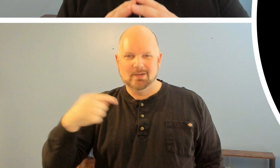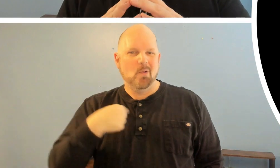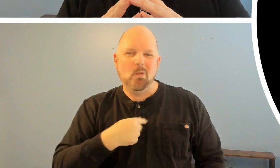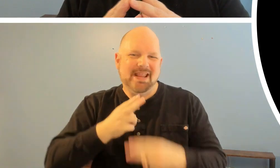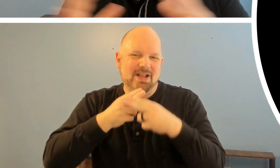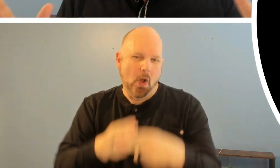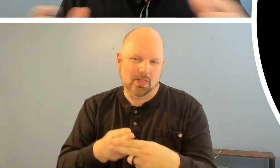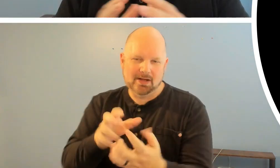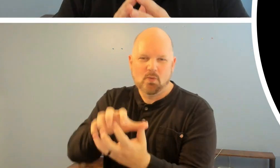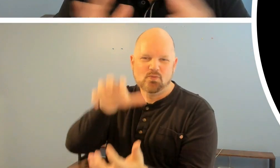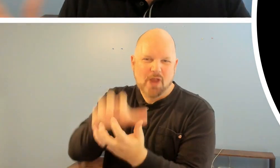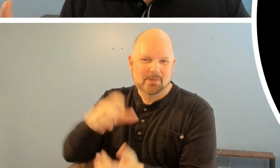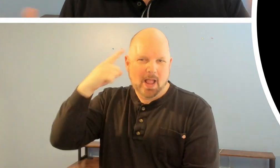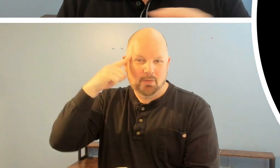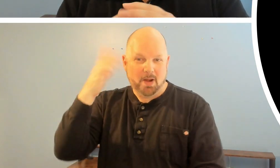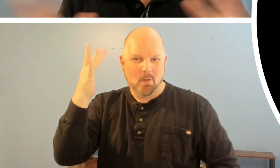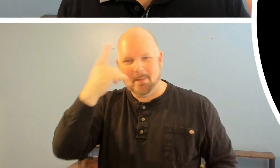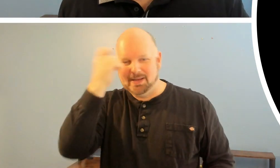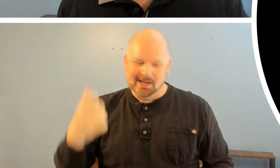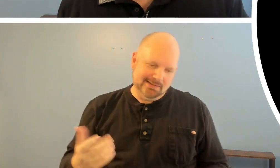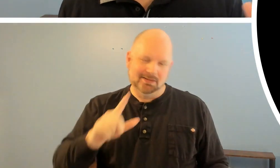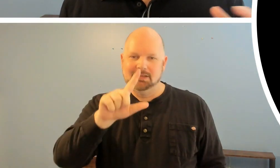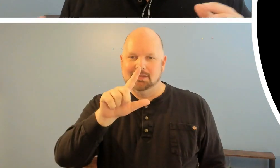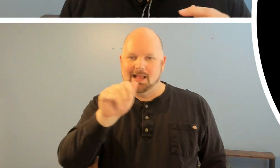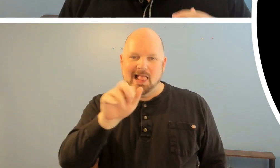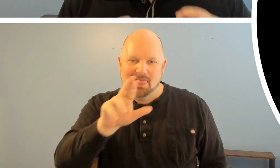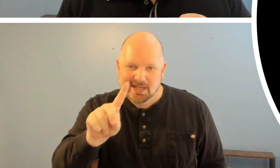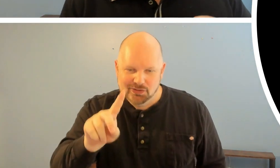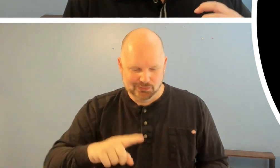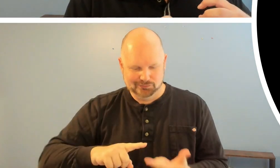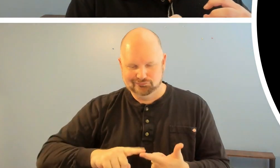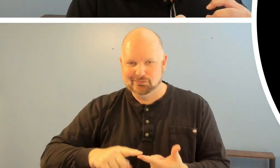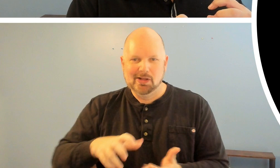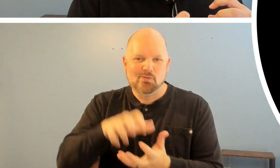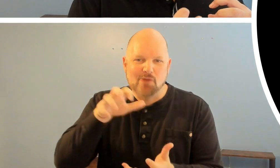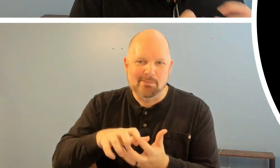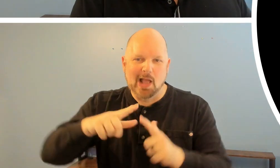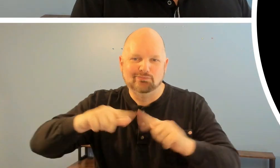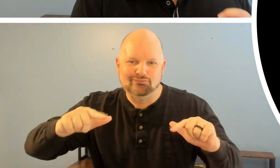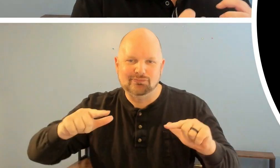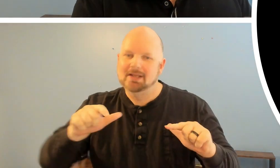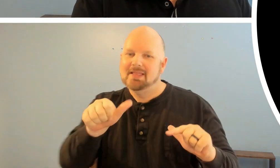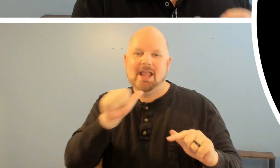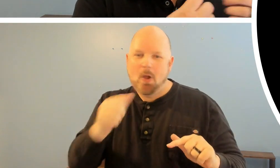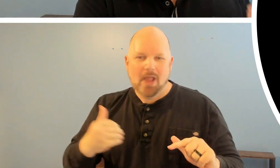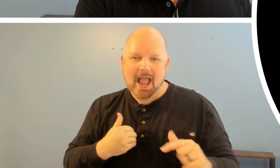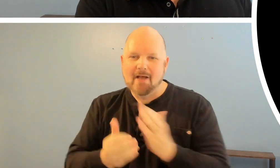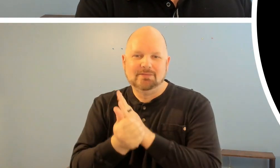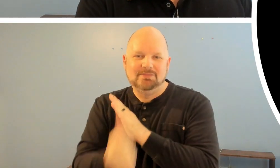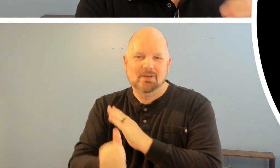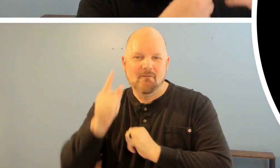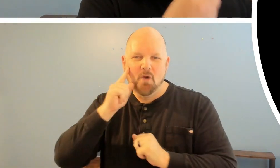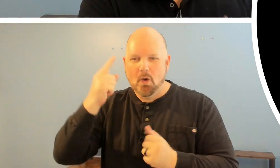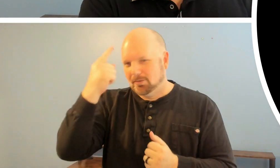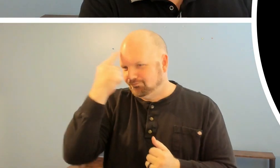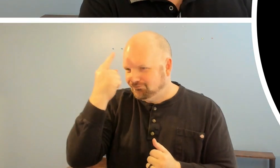brain because lizards and alligators and reptiles don't have an ability to be logical and